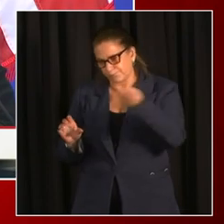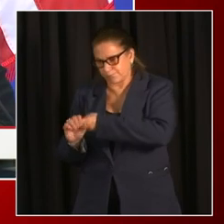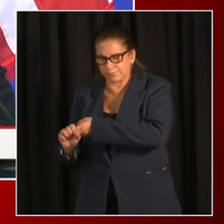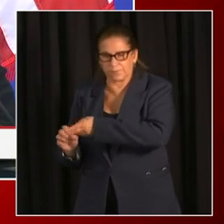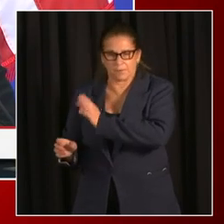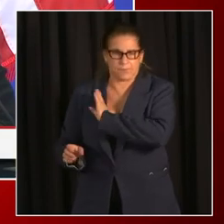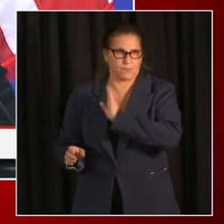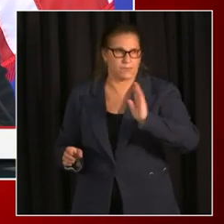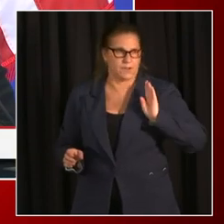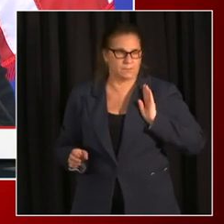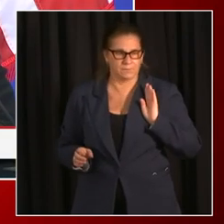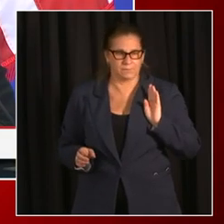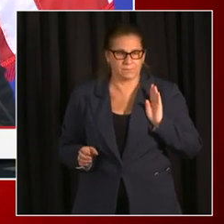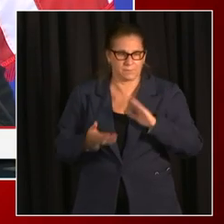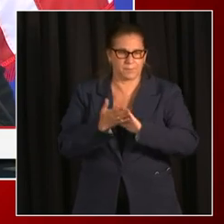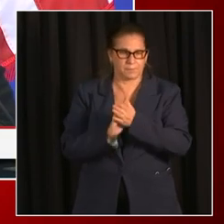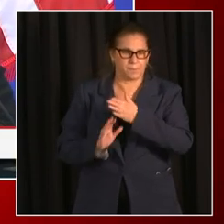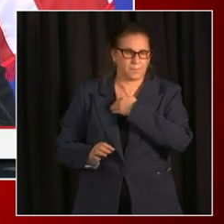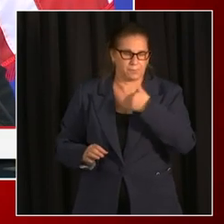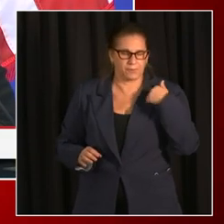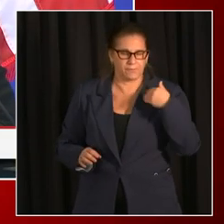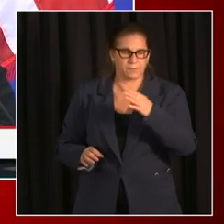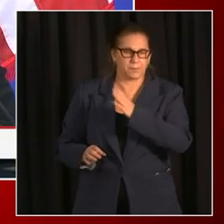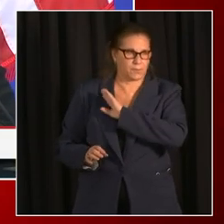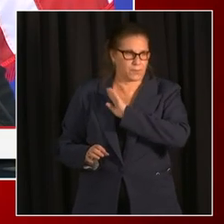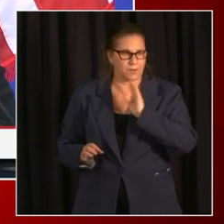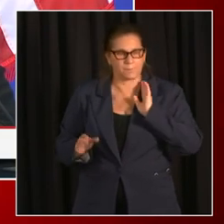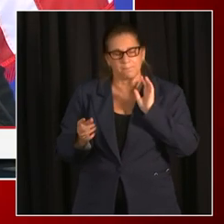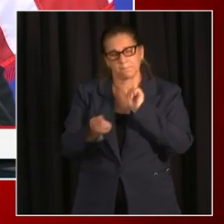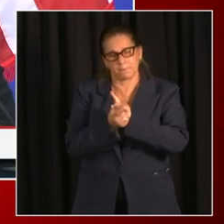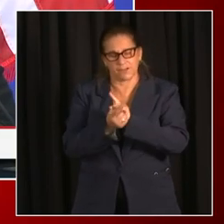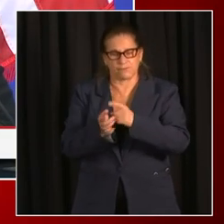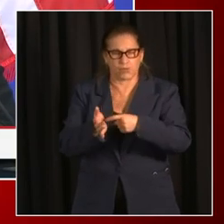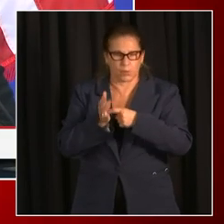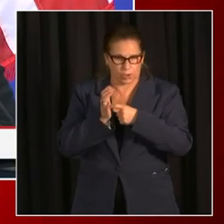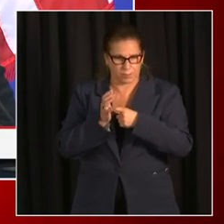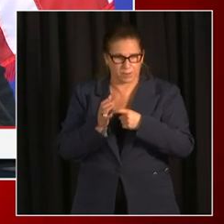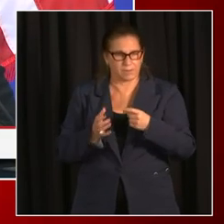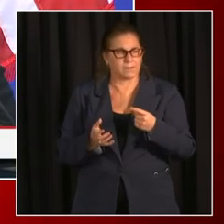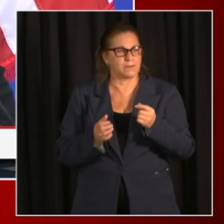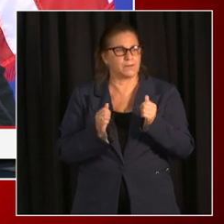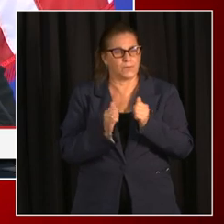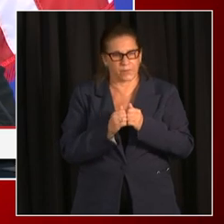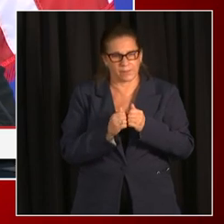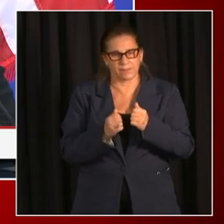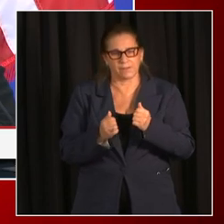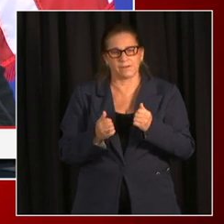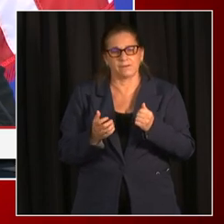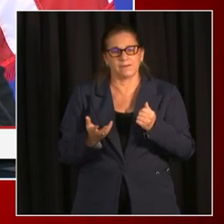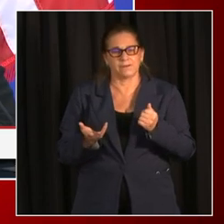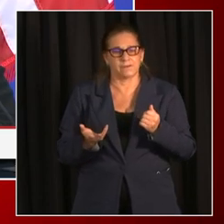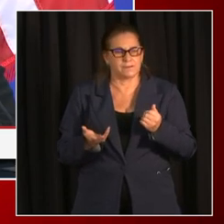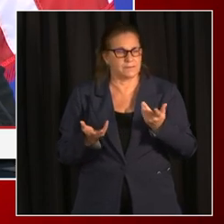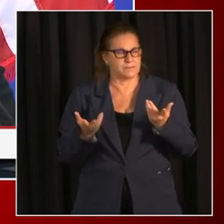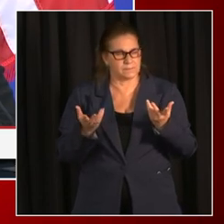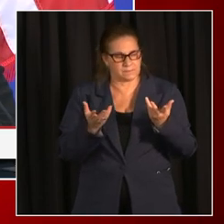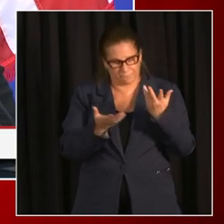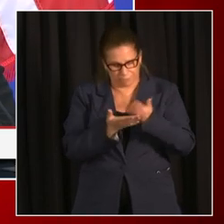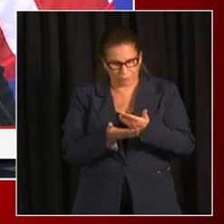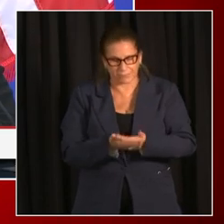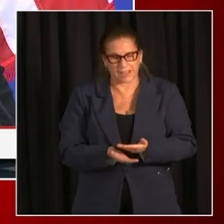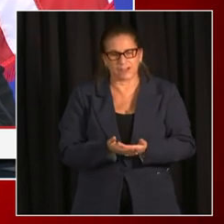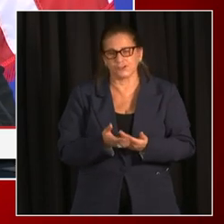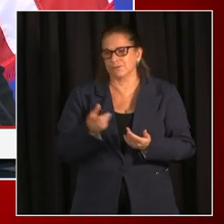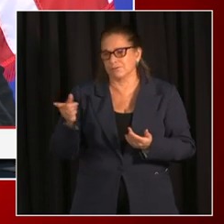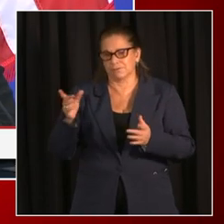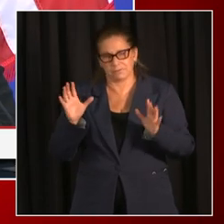I advance will meet those statutory requirements, go through a full vetting, and be approved by this council, which they all